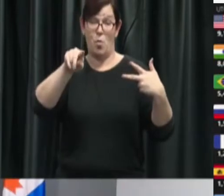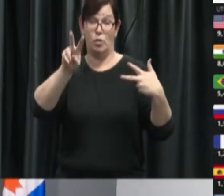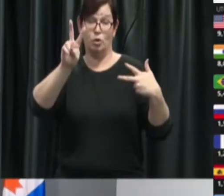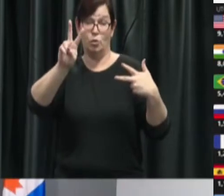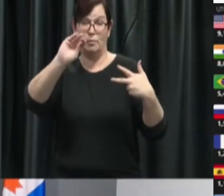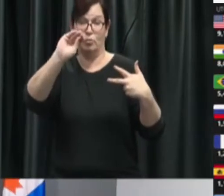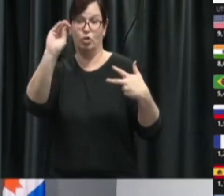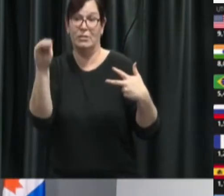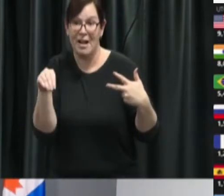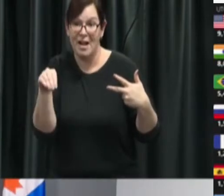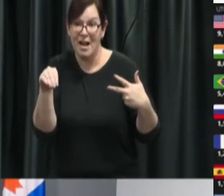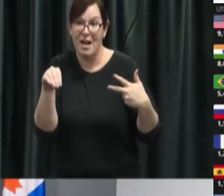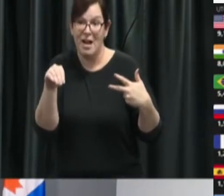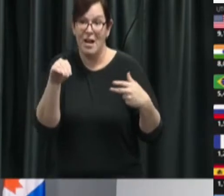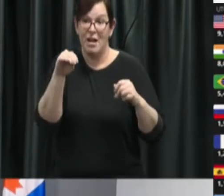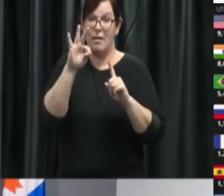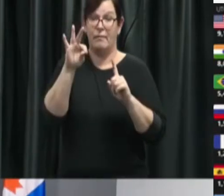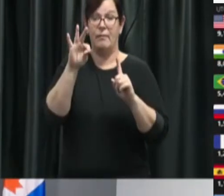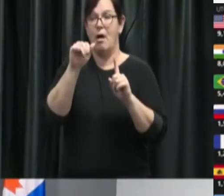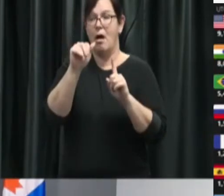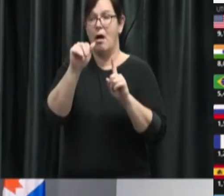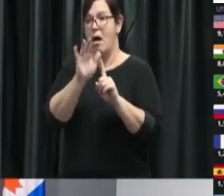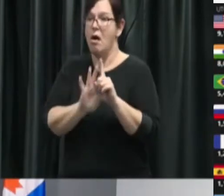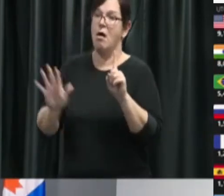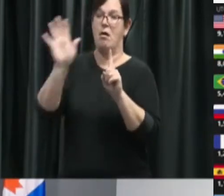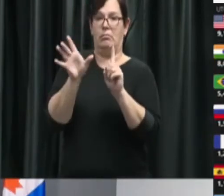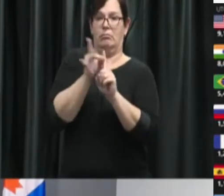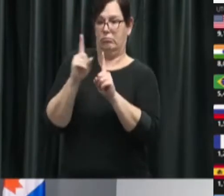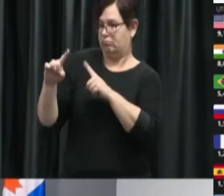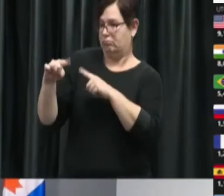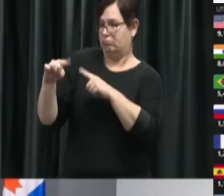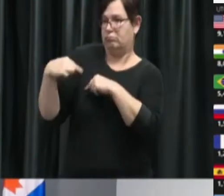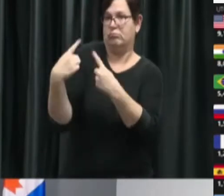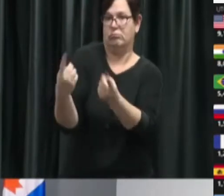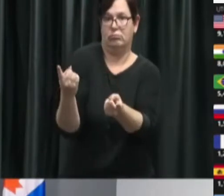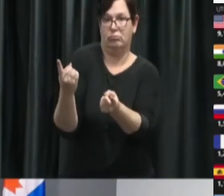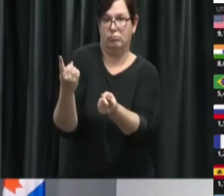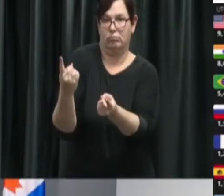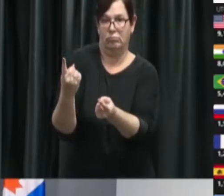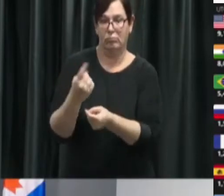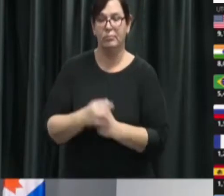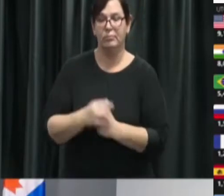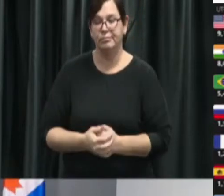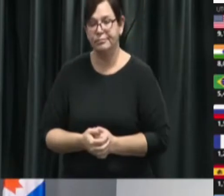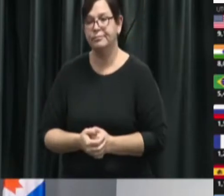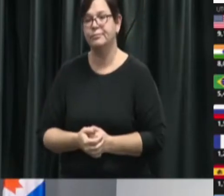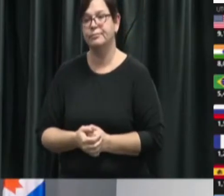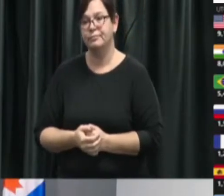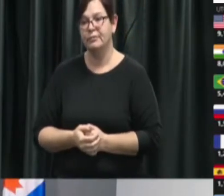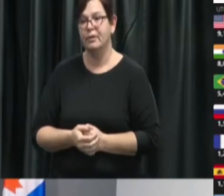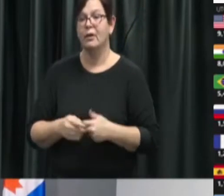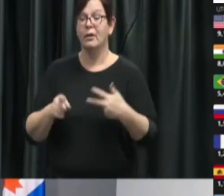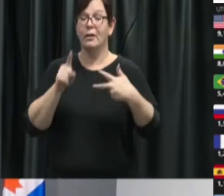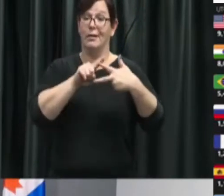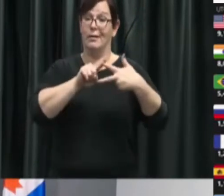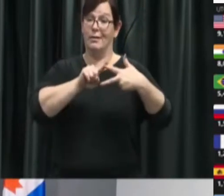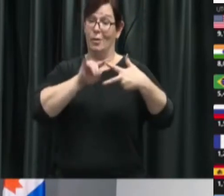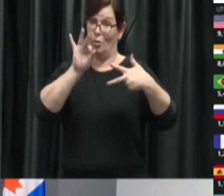all Toronto cases of COVID-19 in the last 3 weeks, while York Southweston accounted